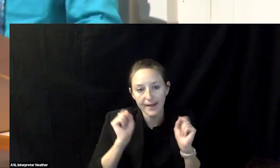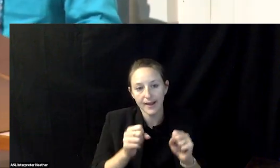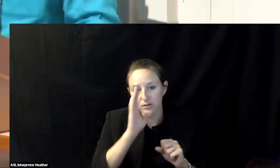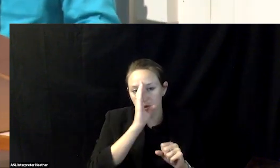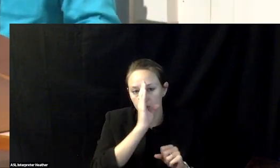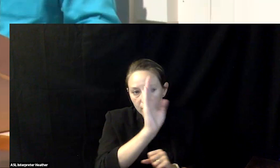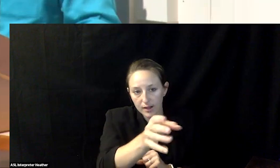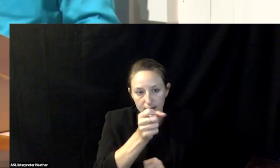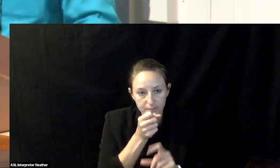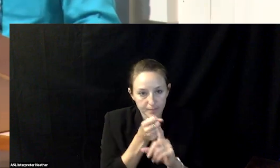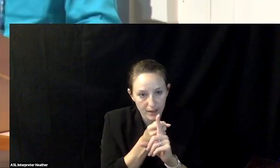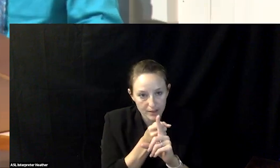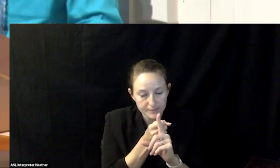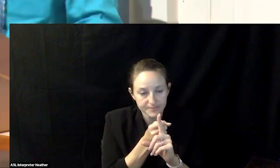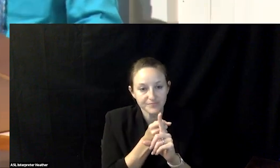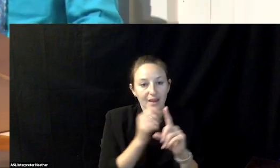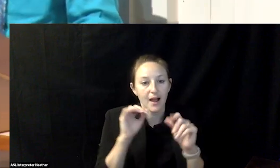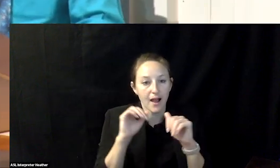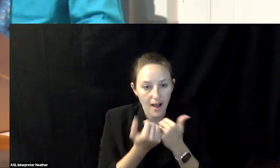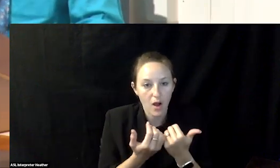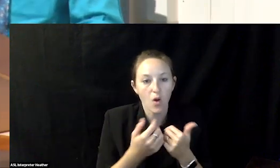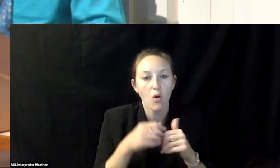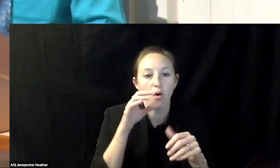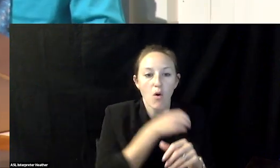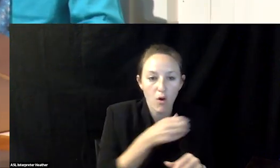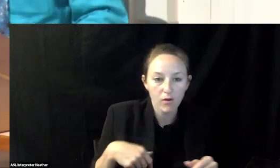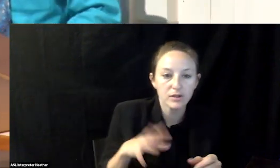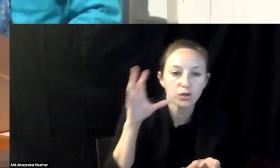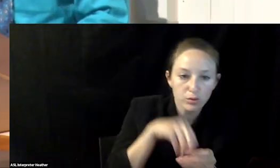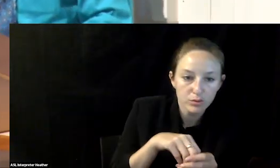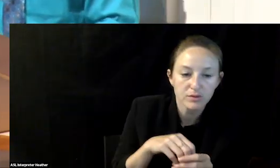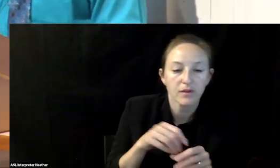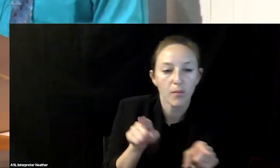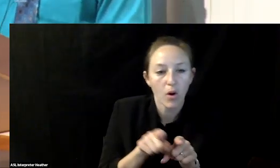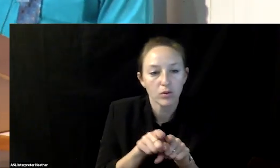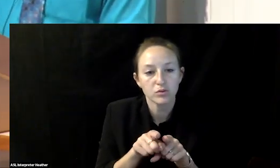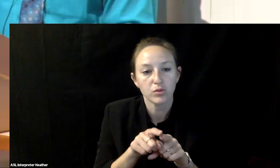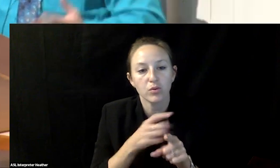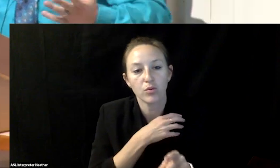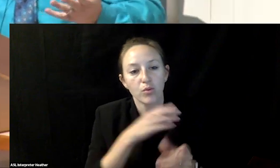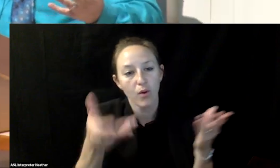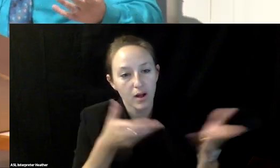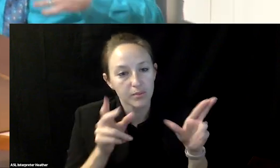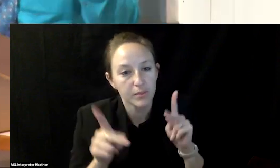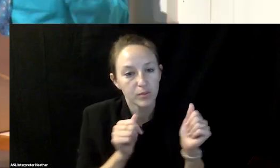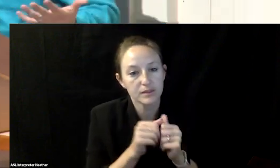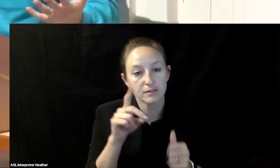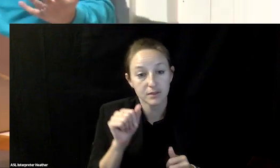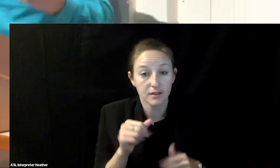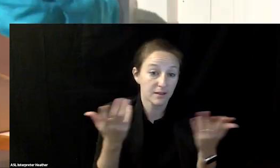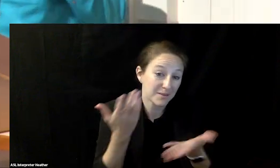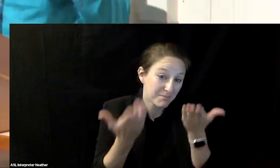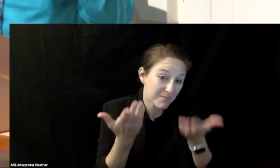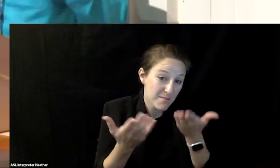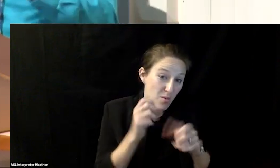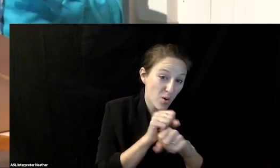impact the way Harvard is inclusive and welcoming to those with disabilities. Maybe working on that document or that